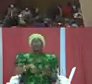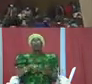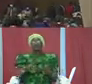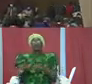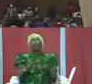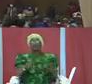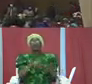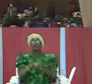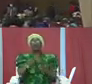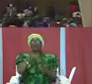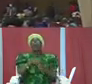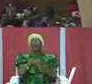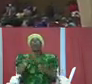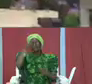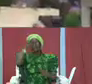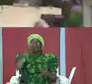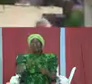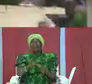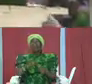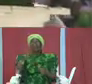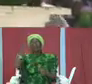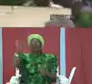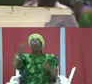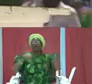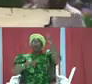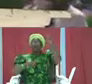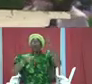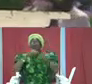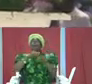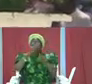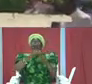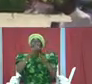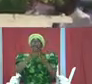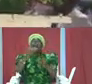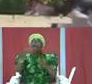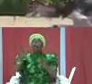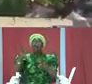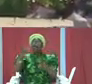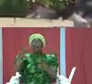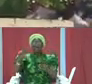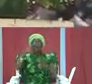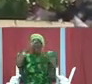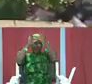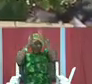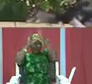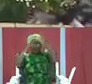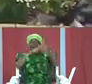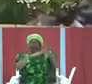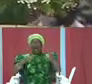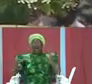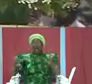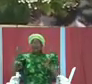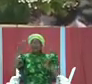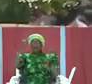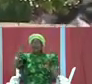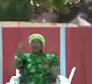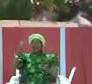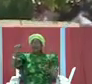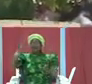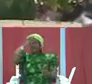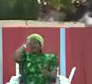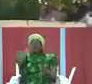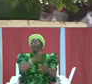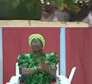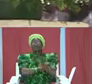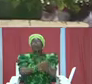in remembrance of me." In the name of the Father, and of the Son, and